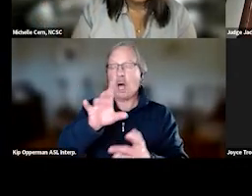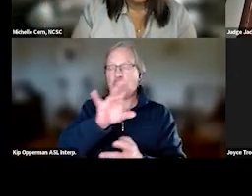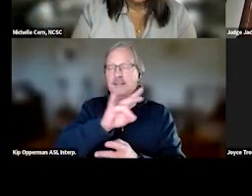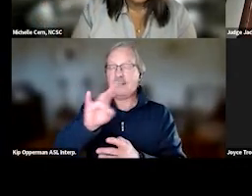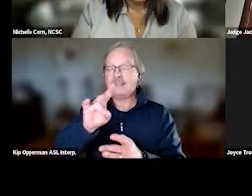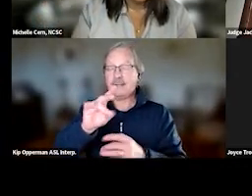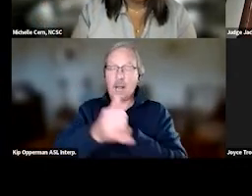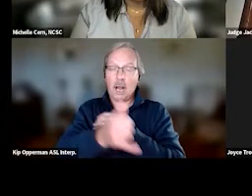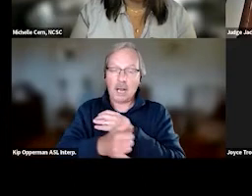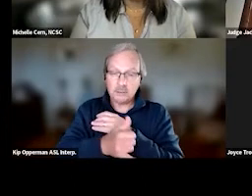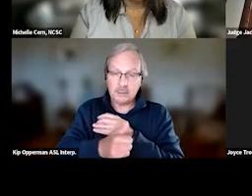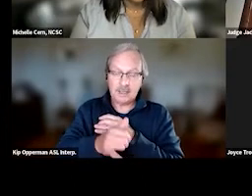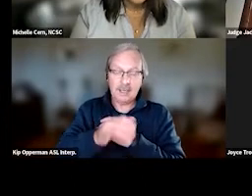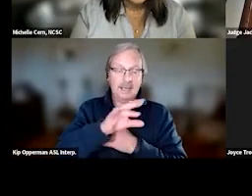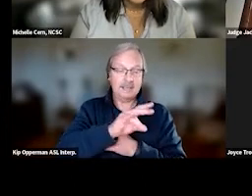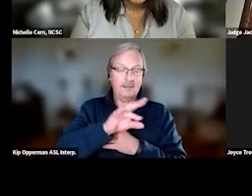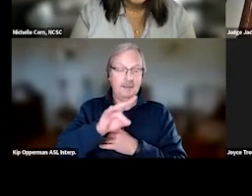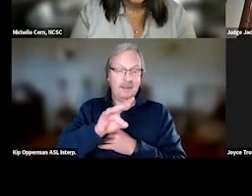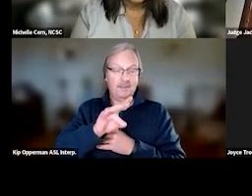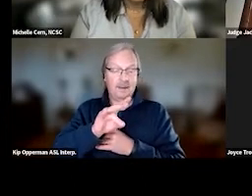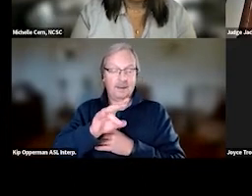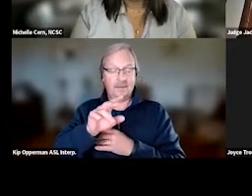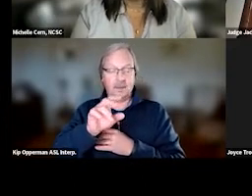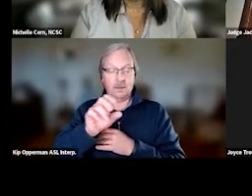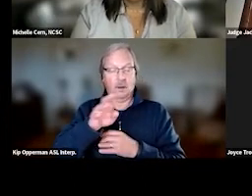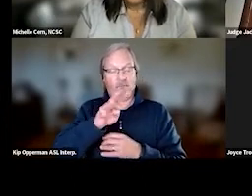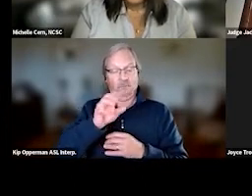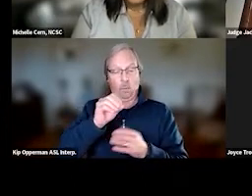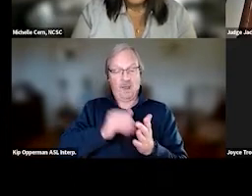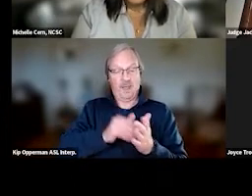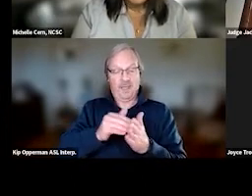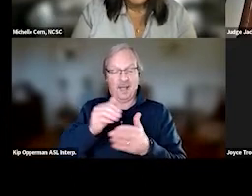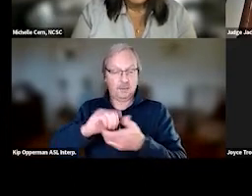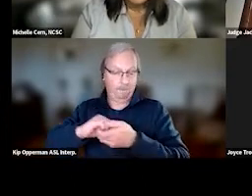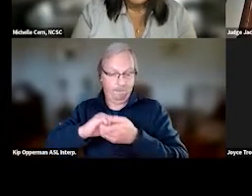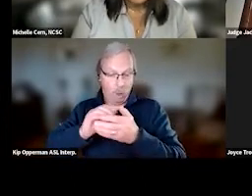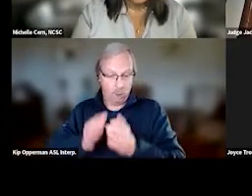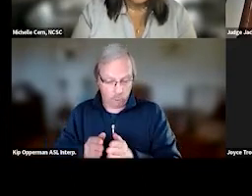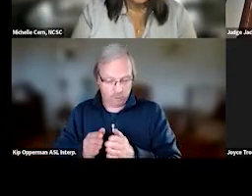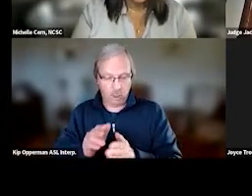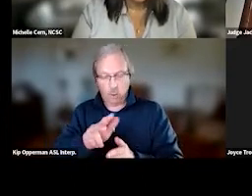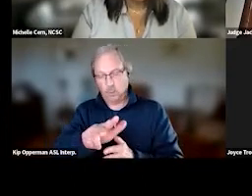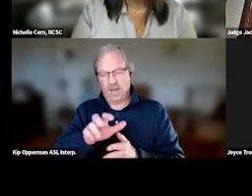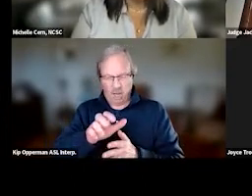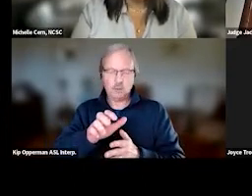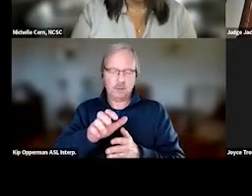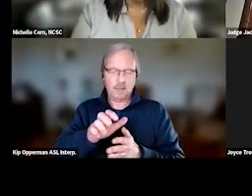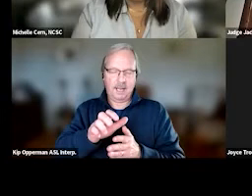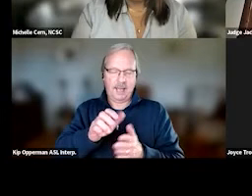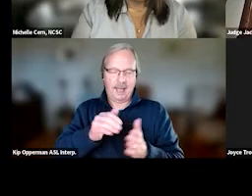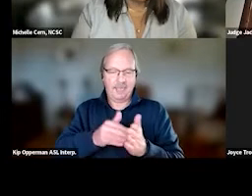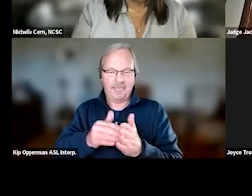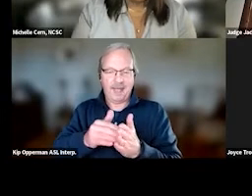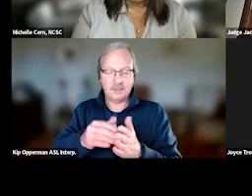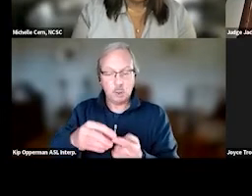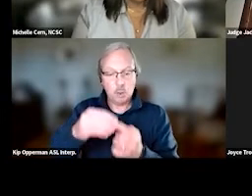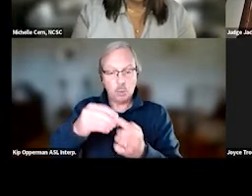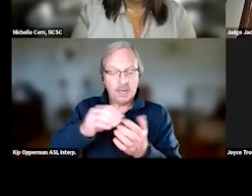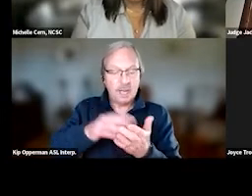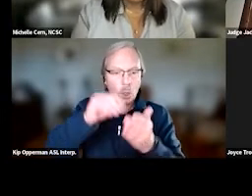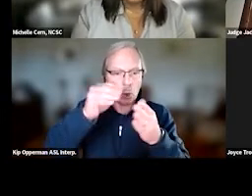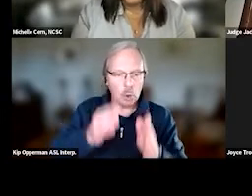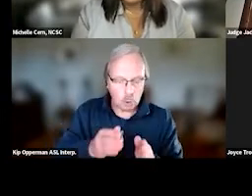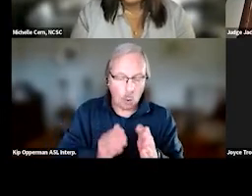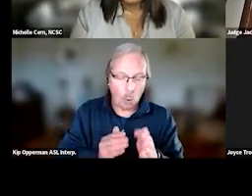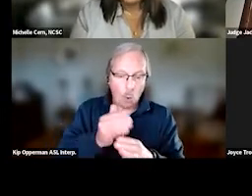75, 12 cities, over 40,000 partners, and over 300,000 unique learners. With over 1